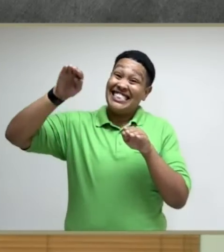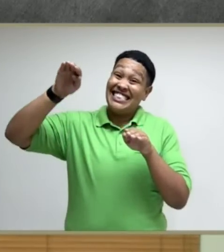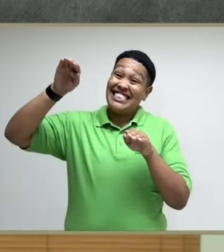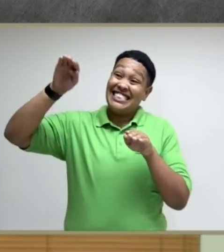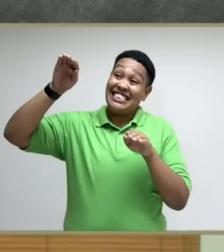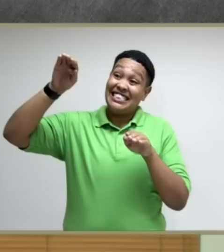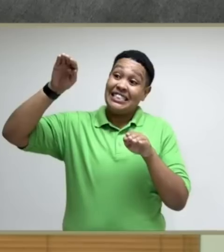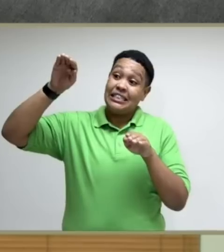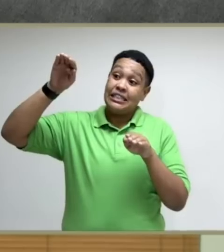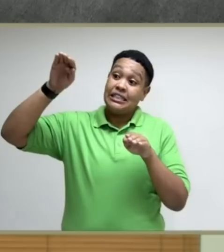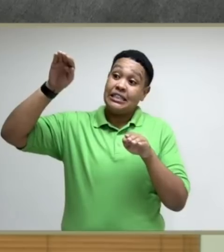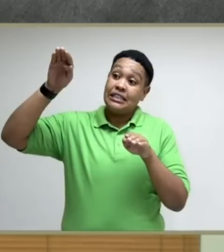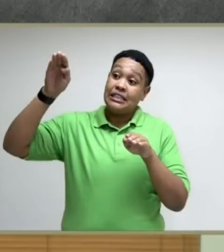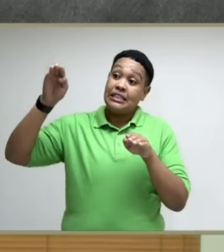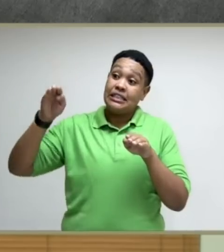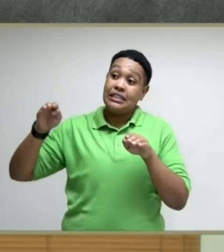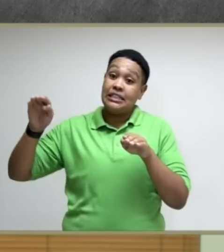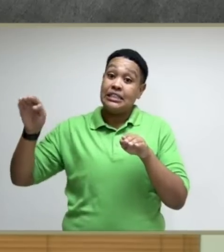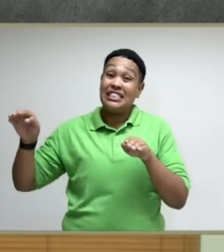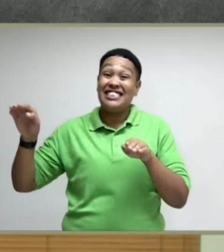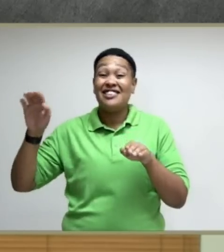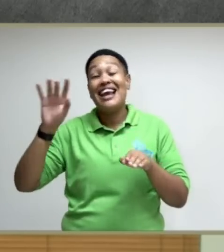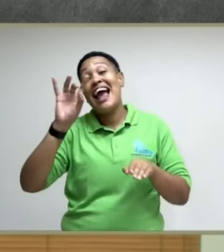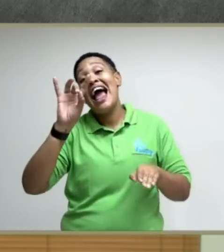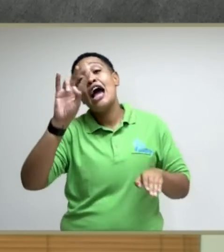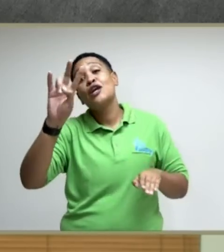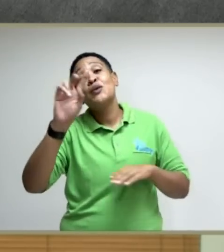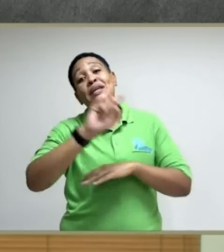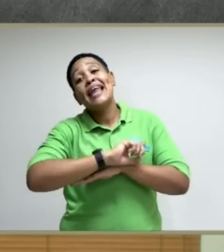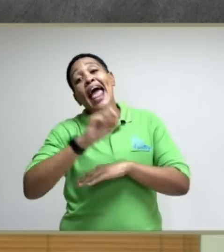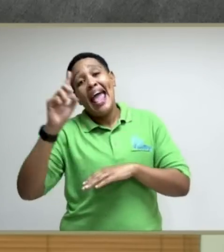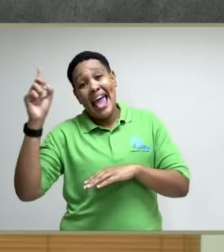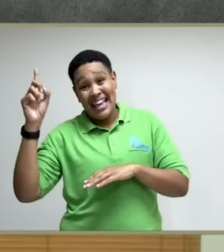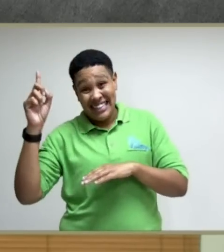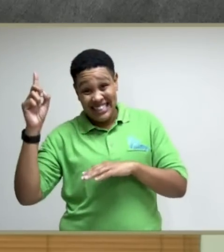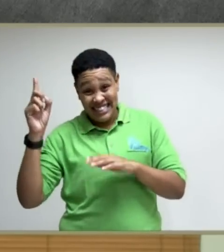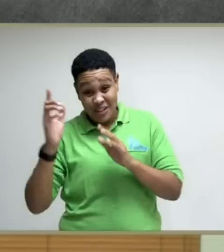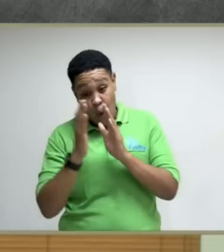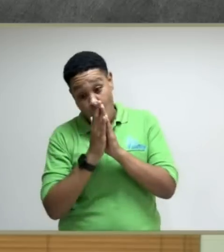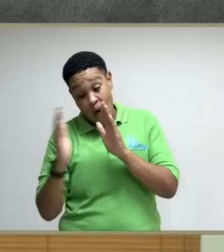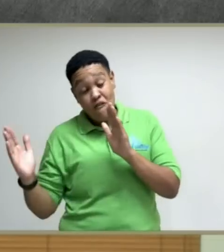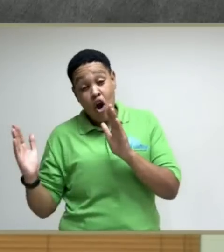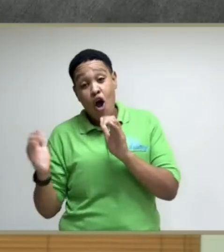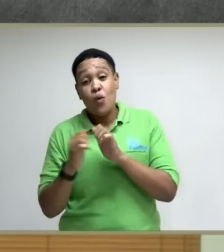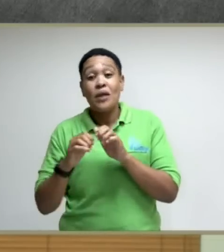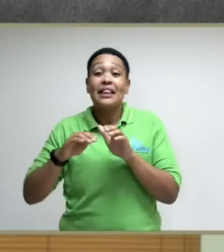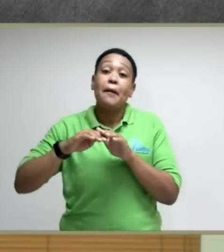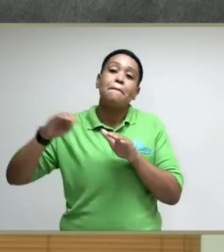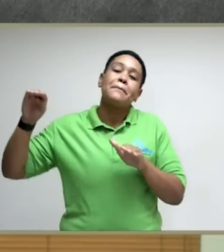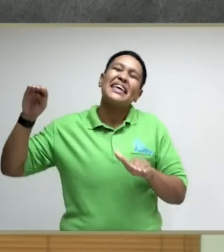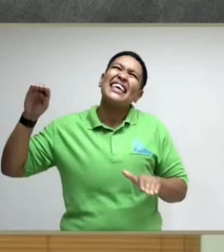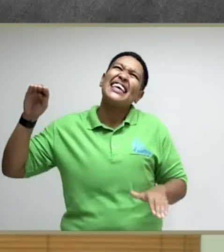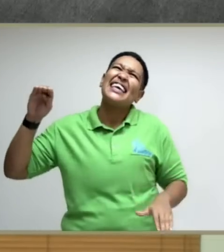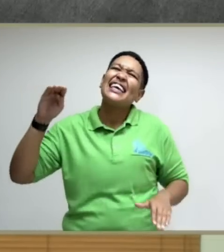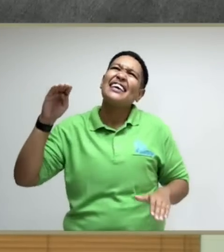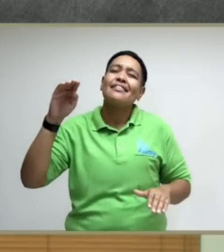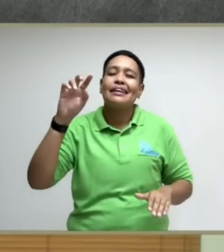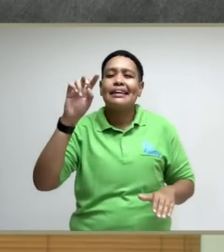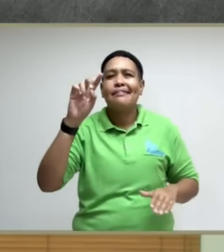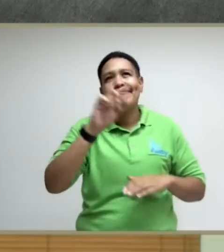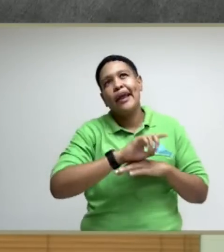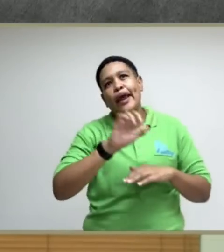surge took about 82 days overall, with a peak at about day